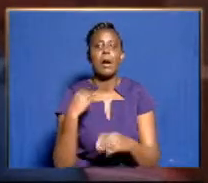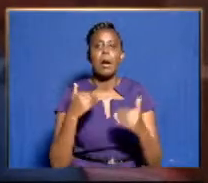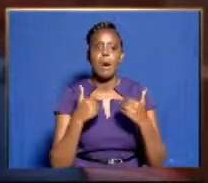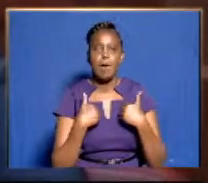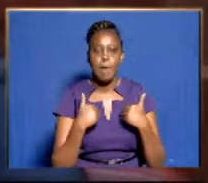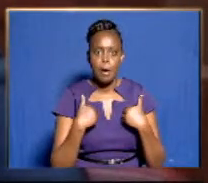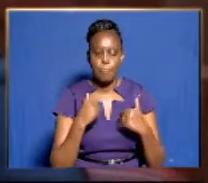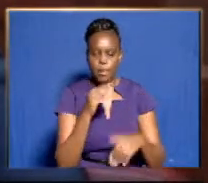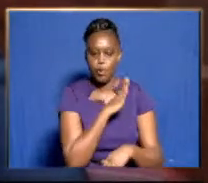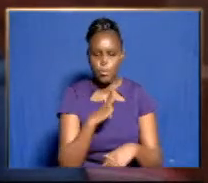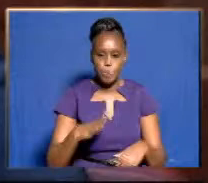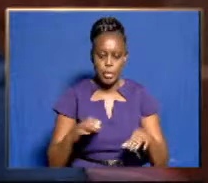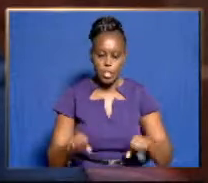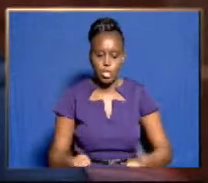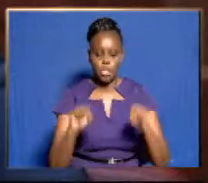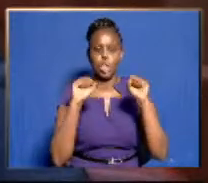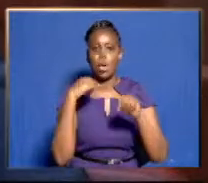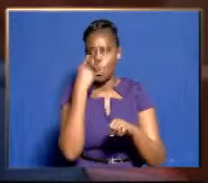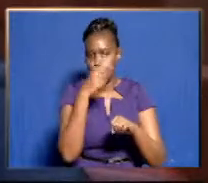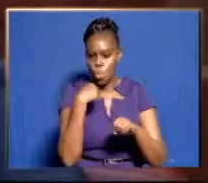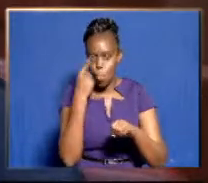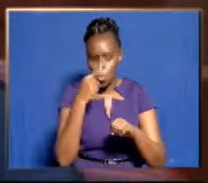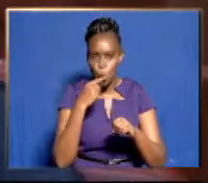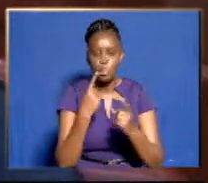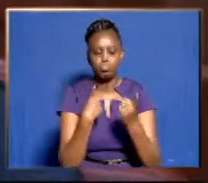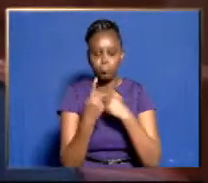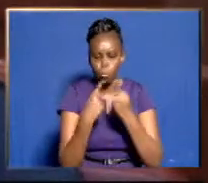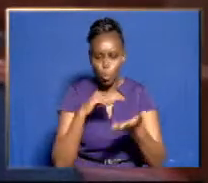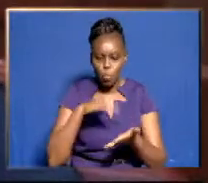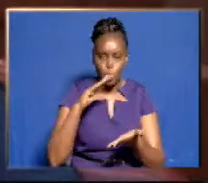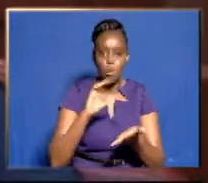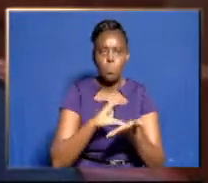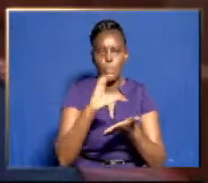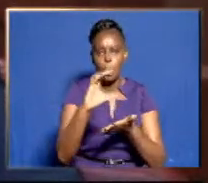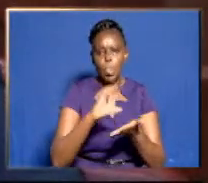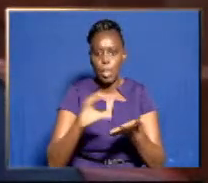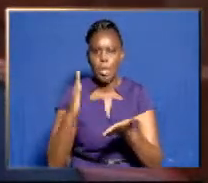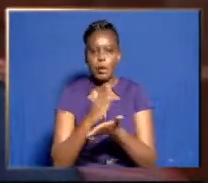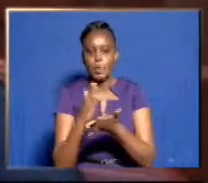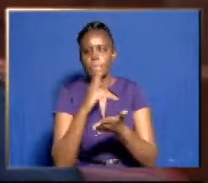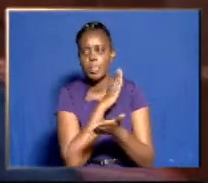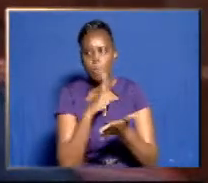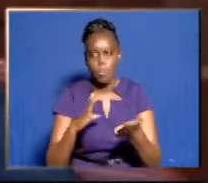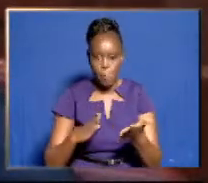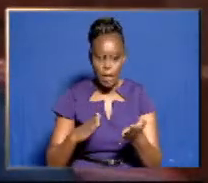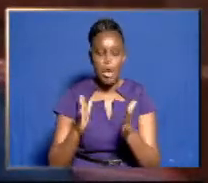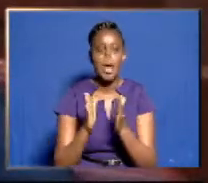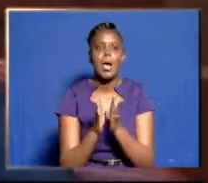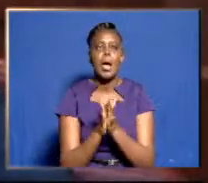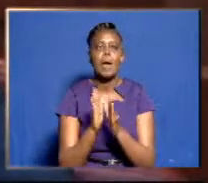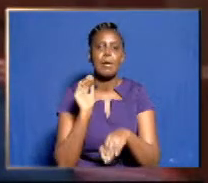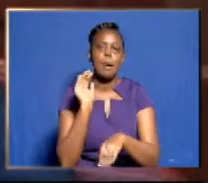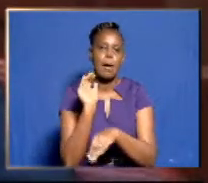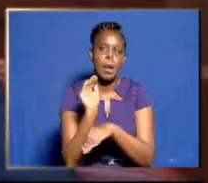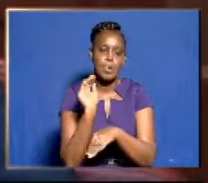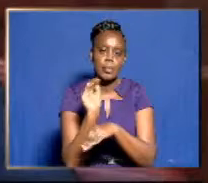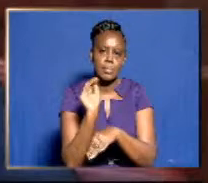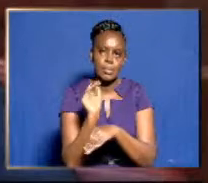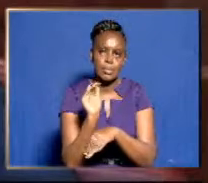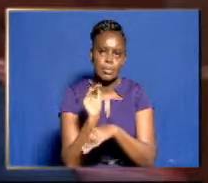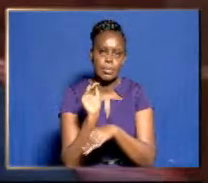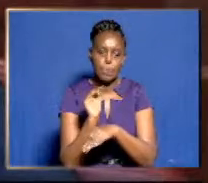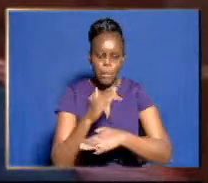have committee chairs who will delve more on the allocation of departmental committees, and I request